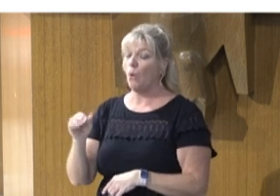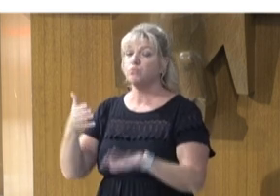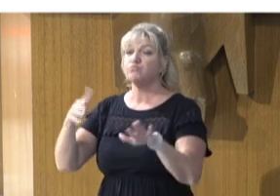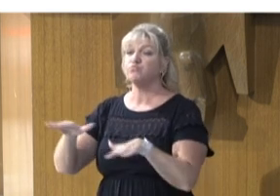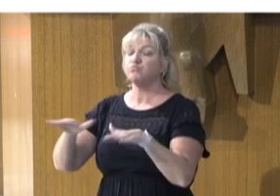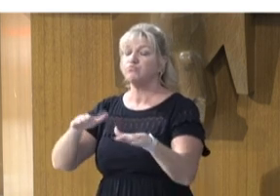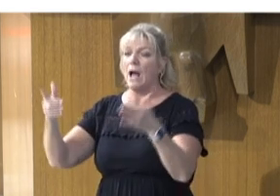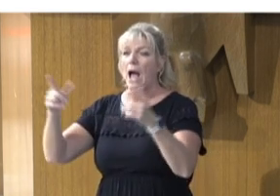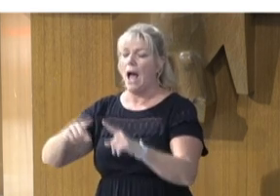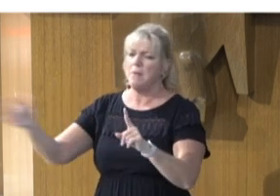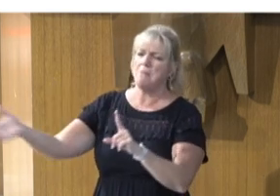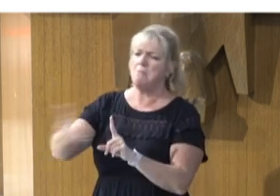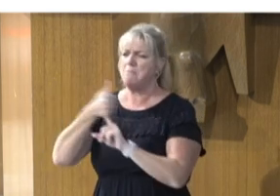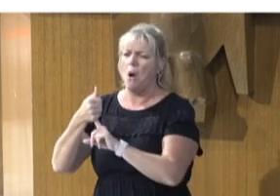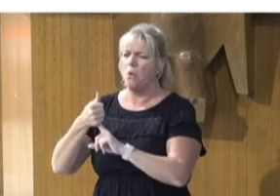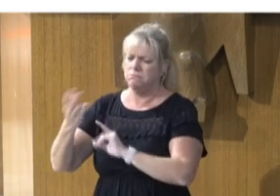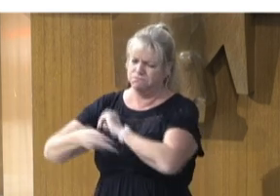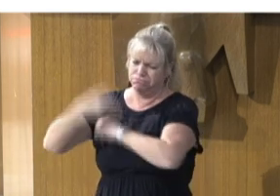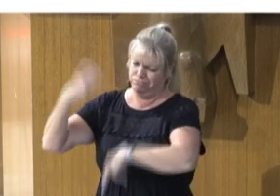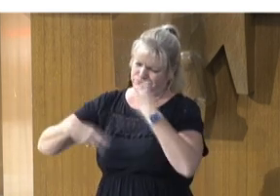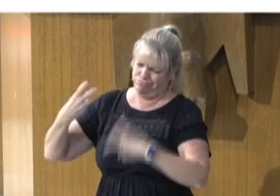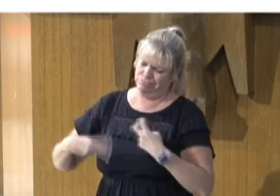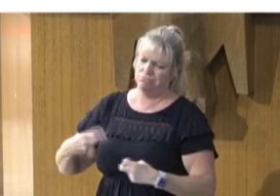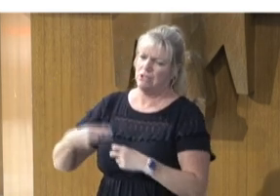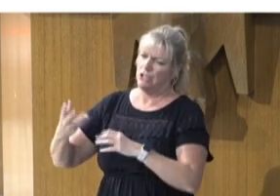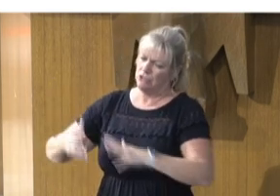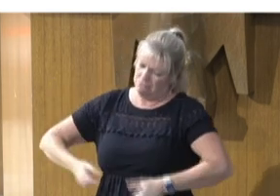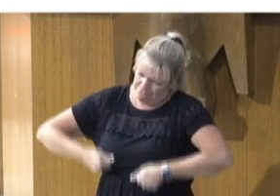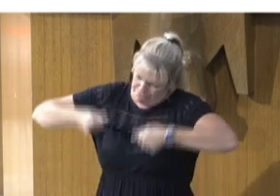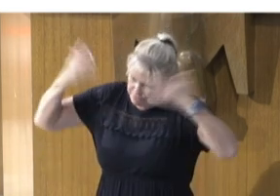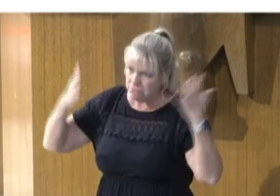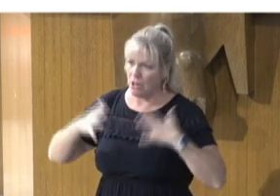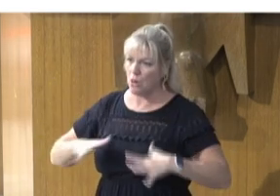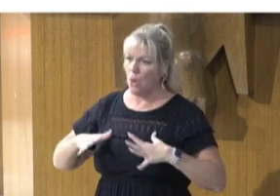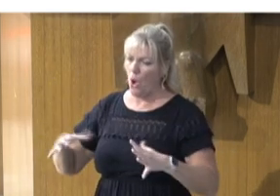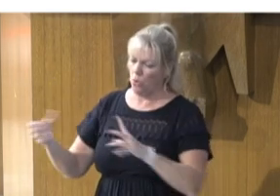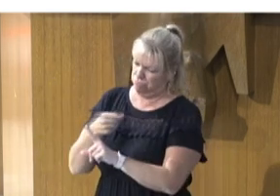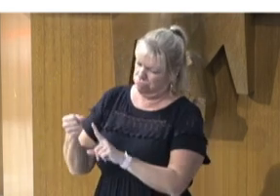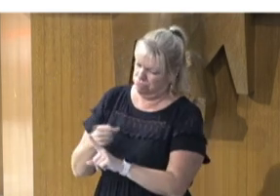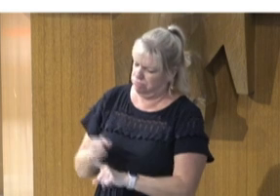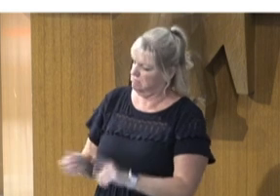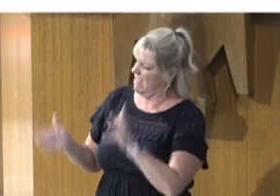of robbers who stripped him, beat him, and took off, leaving him dead.